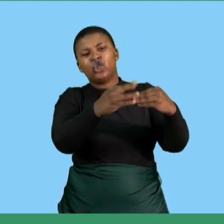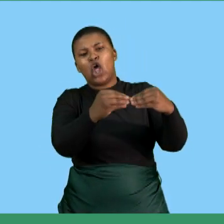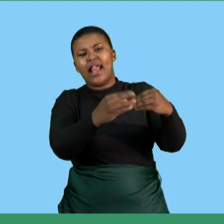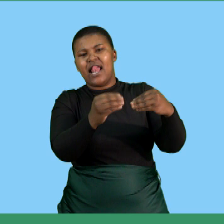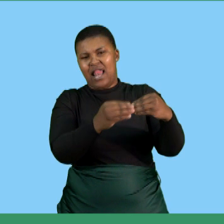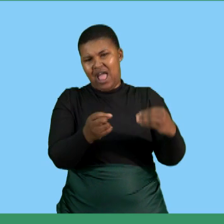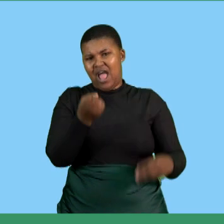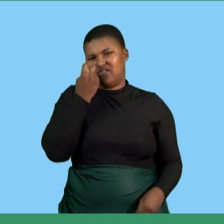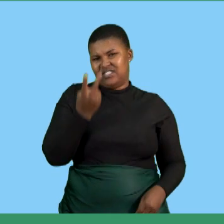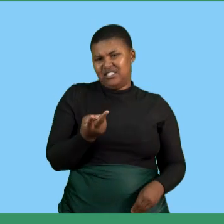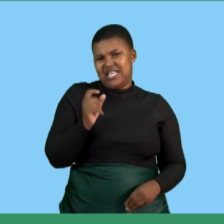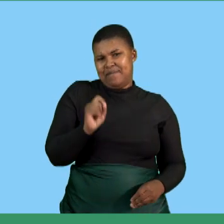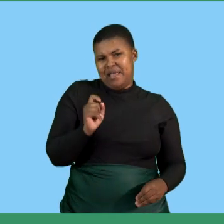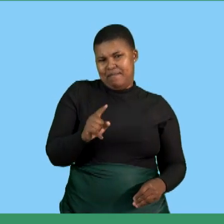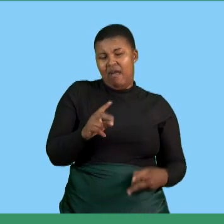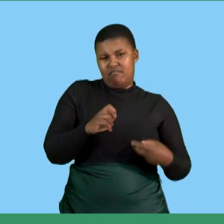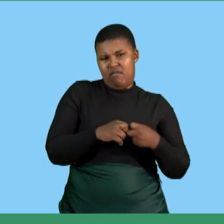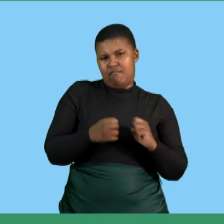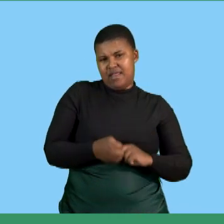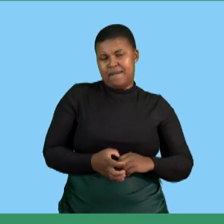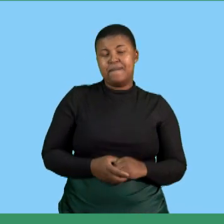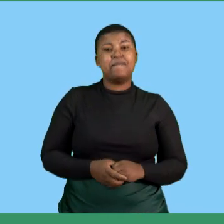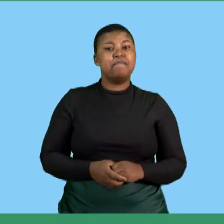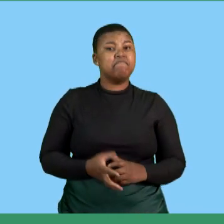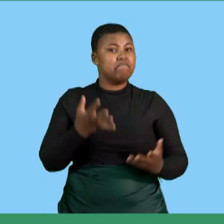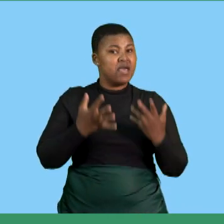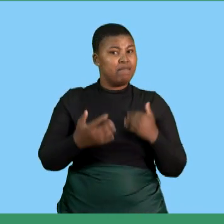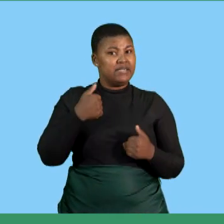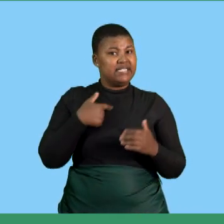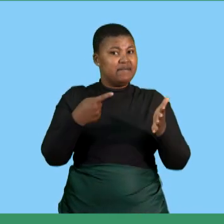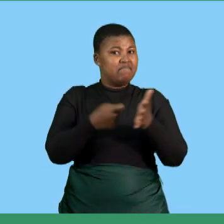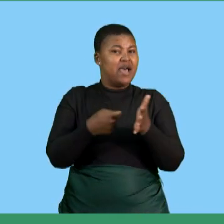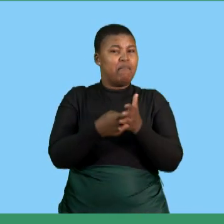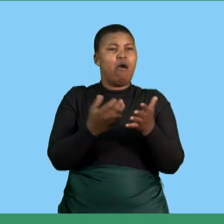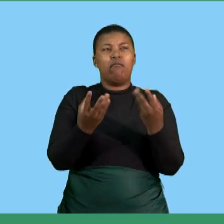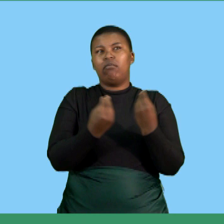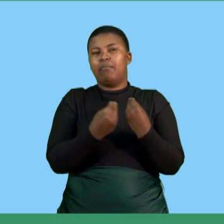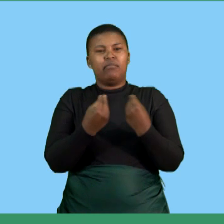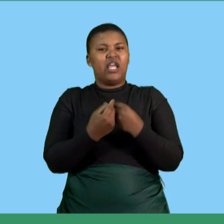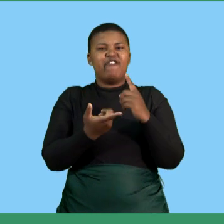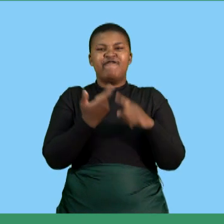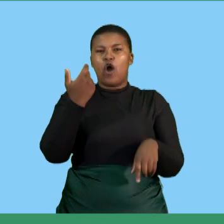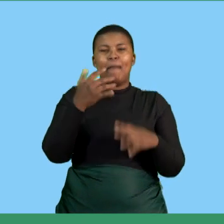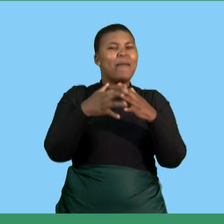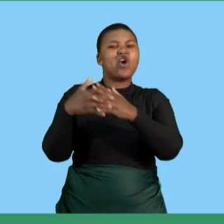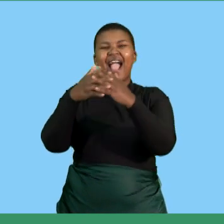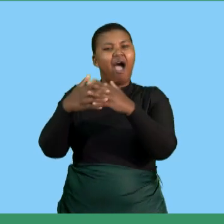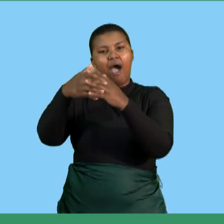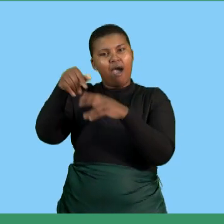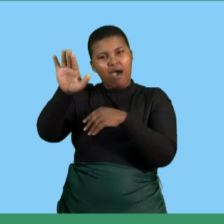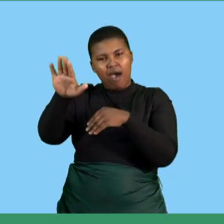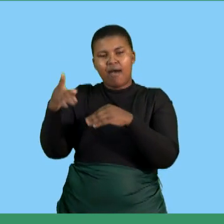as currency in terms of another currency. So if we are importing products, for example,